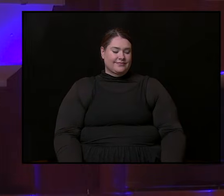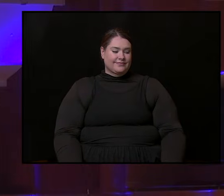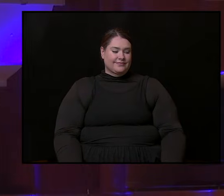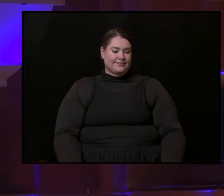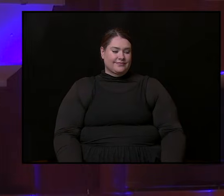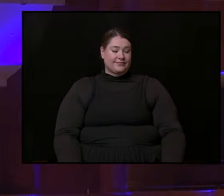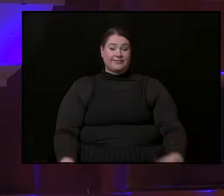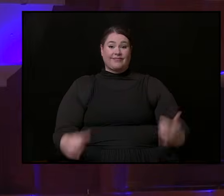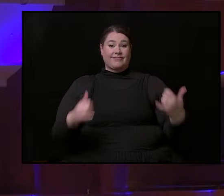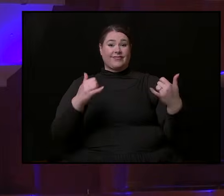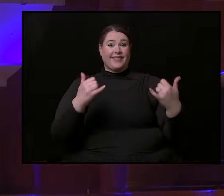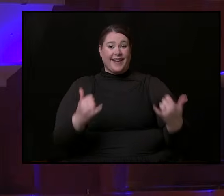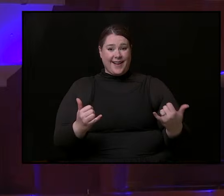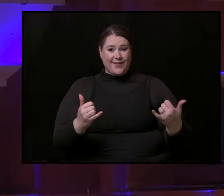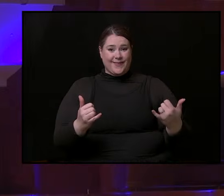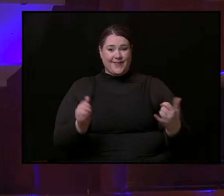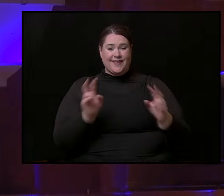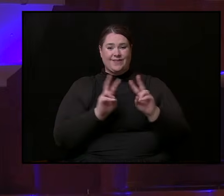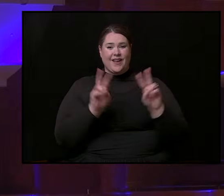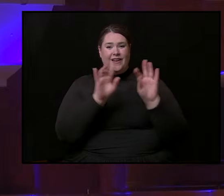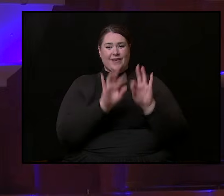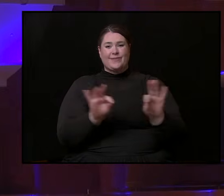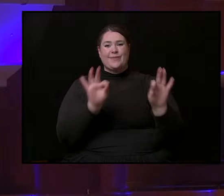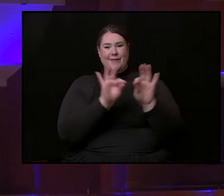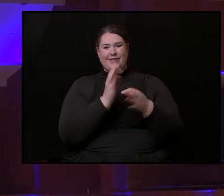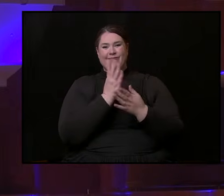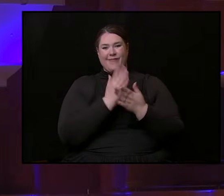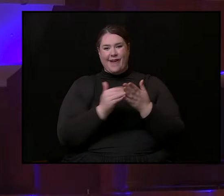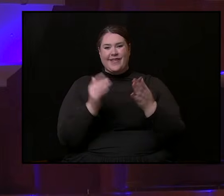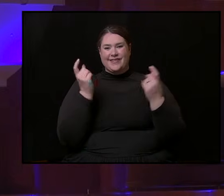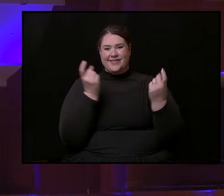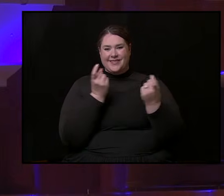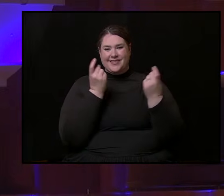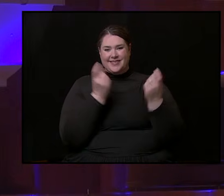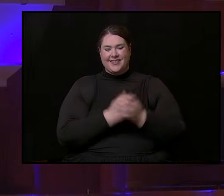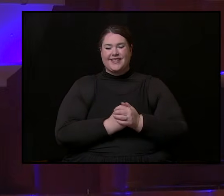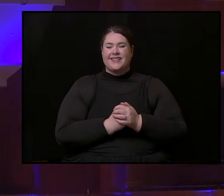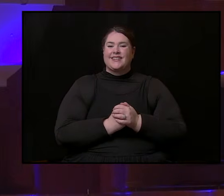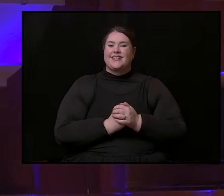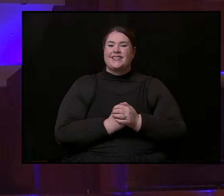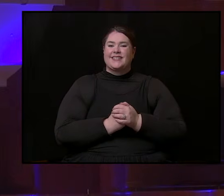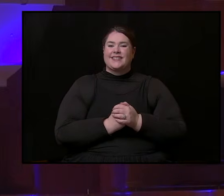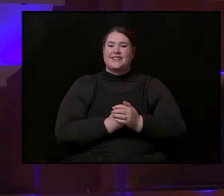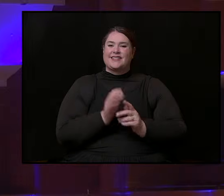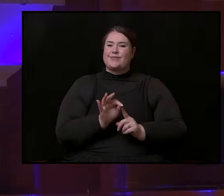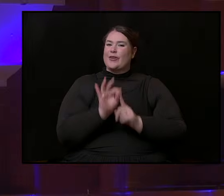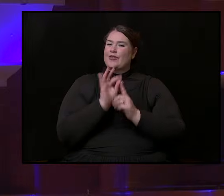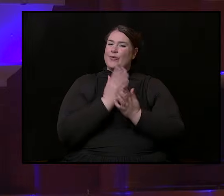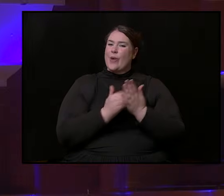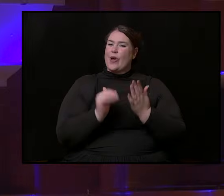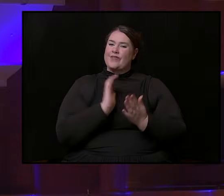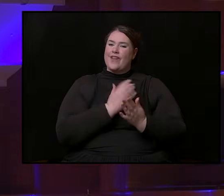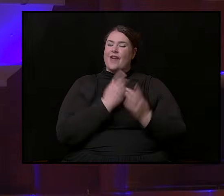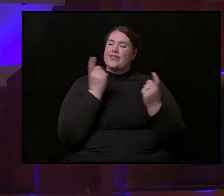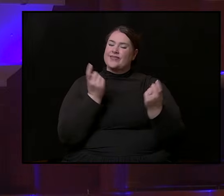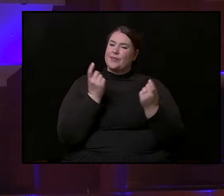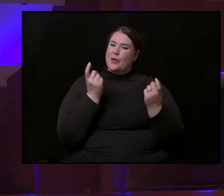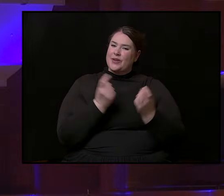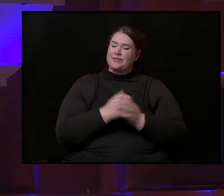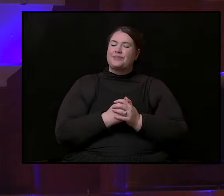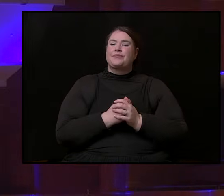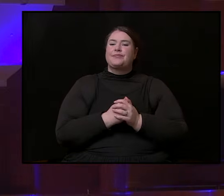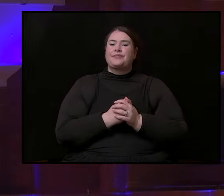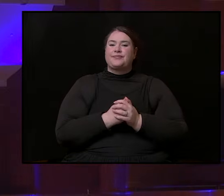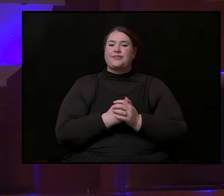So we now come to a very important part. It's a special portion of our ceremony, and we present you